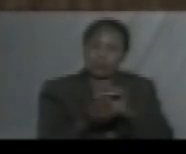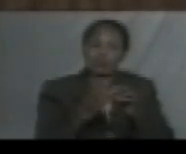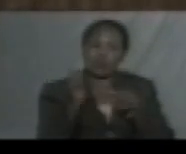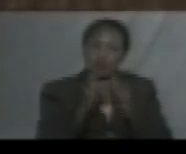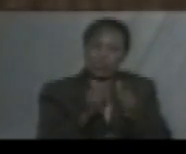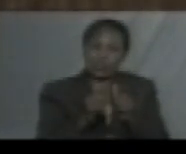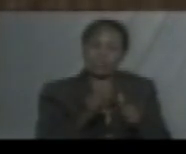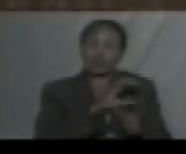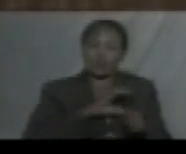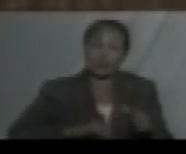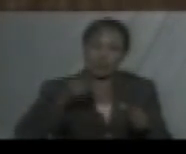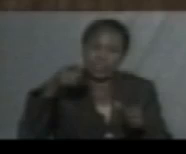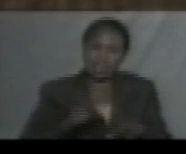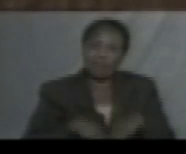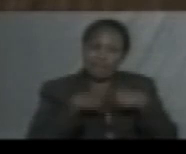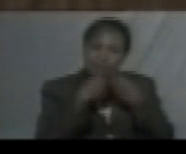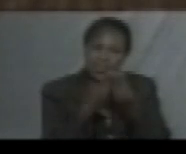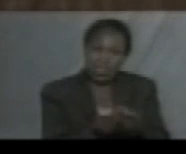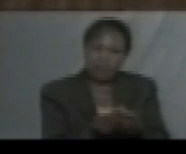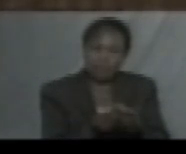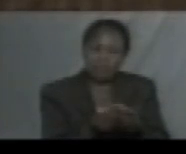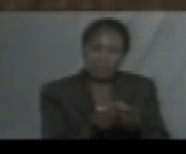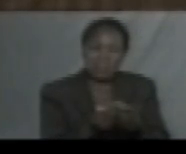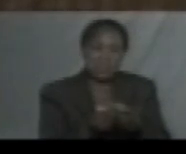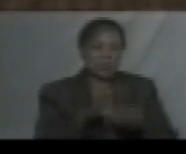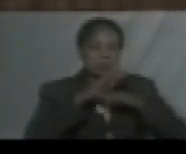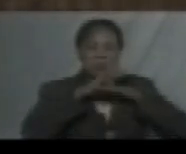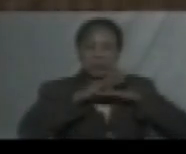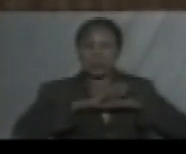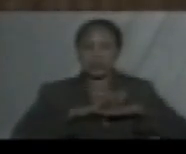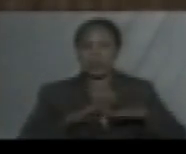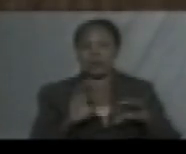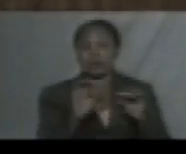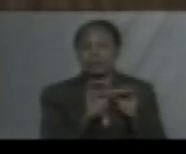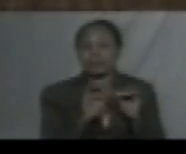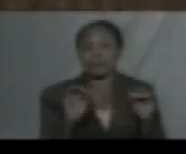the Commission is absolutely unsatisfactory.